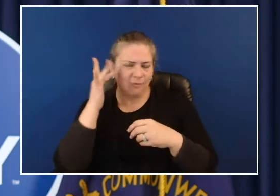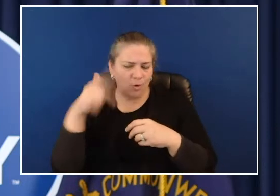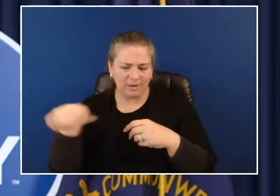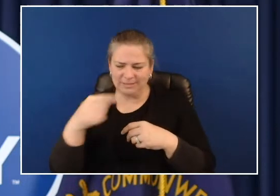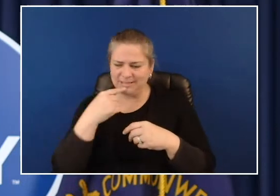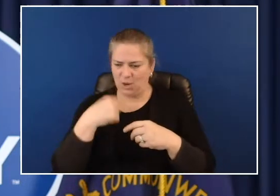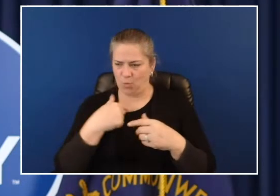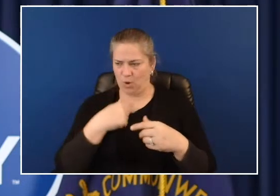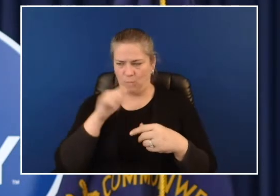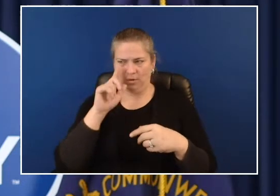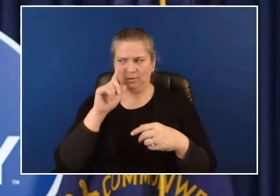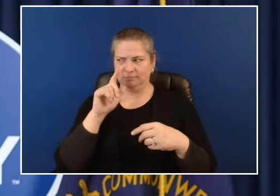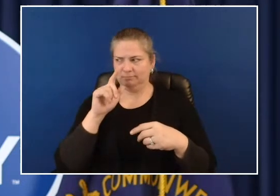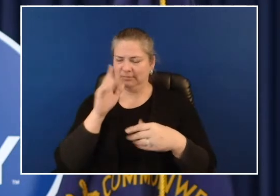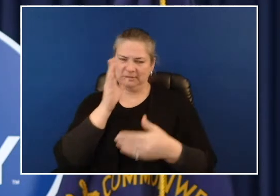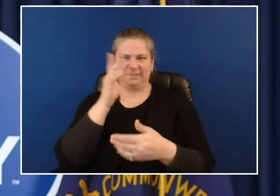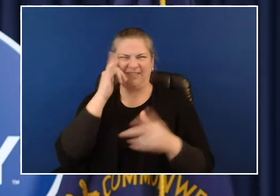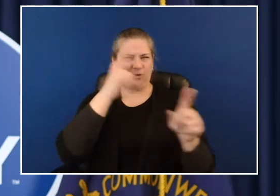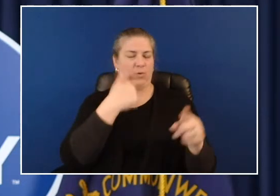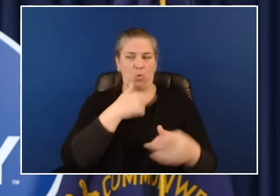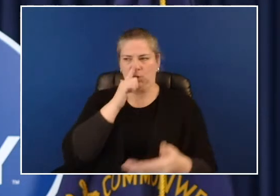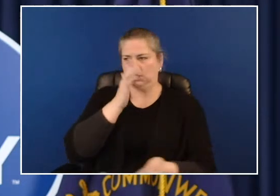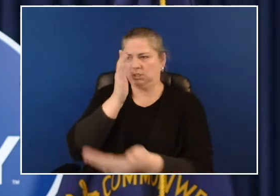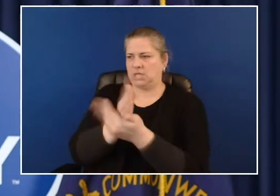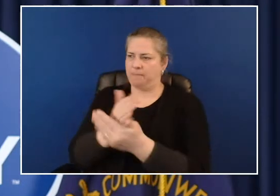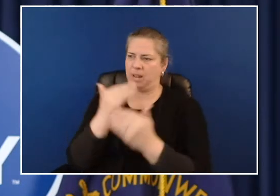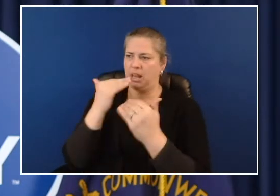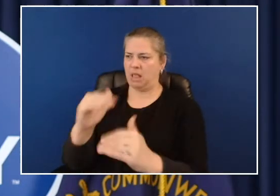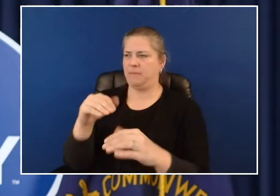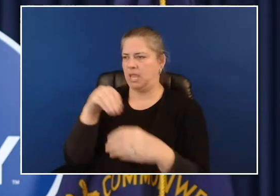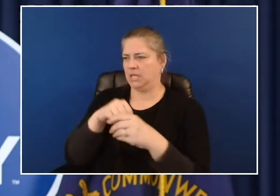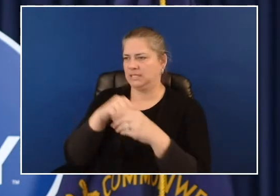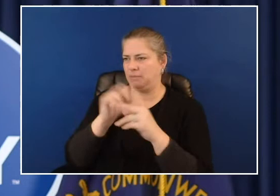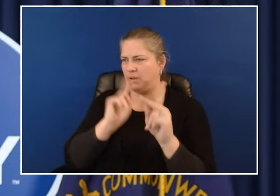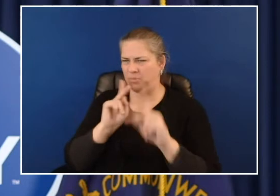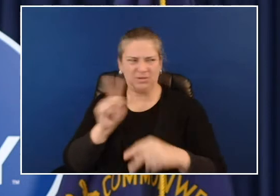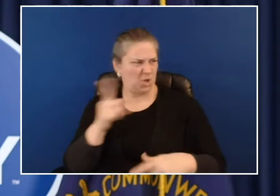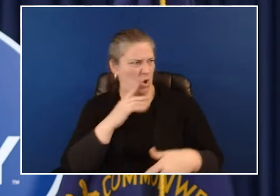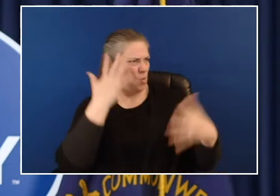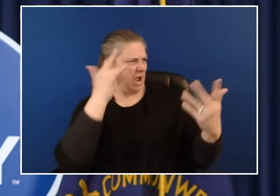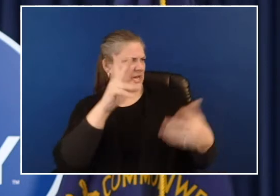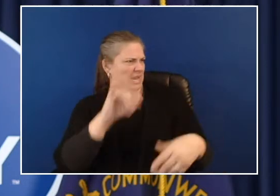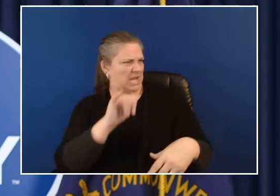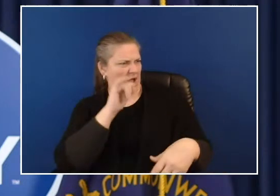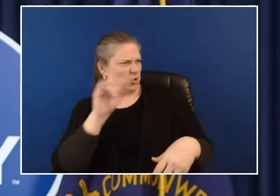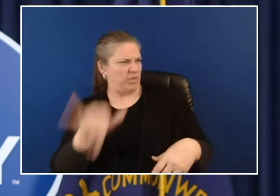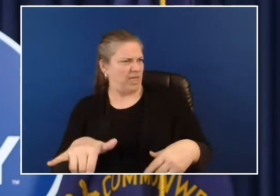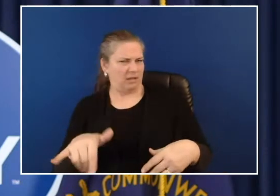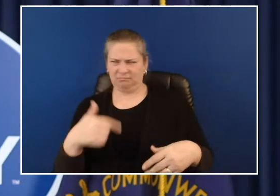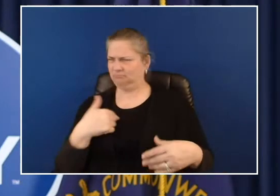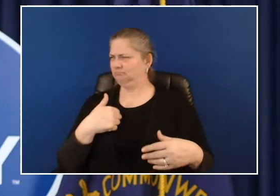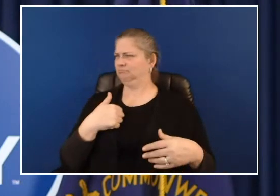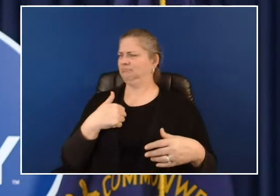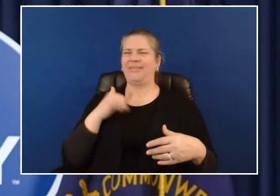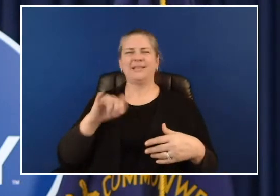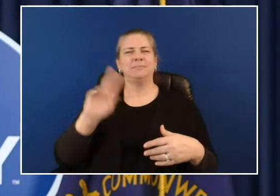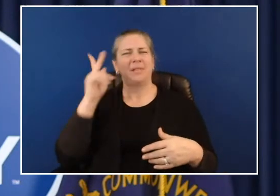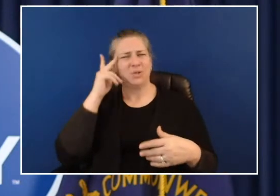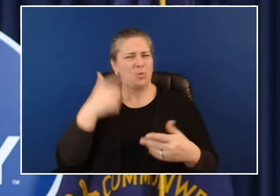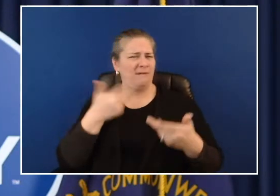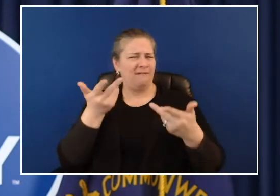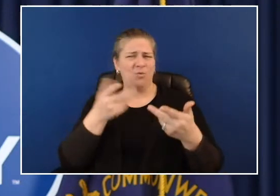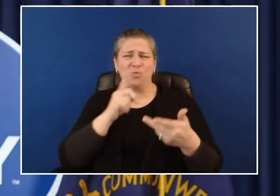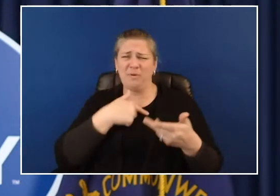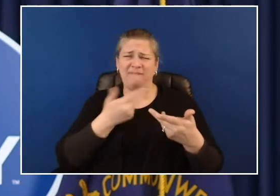undo the indoor capacity things. And someone will say, well, why isn't Kentucky doing that? And that's just politics. We did that months